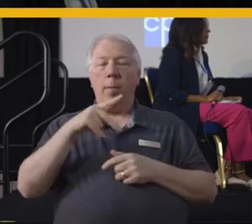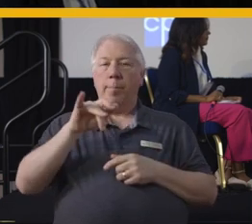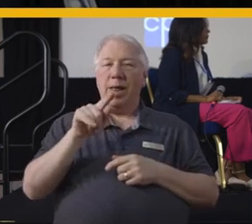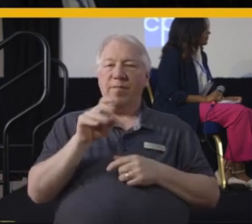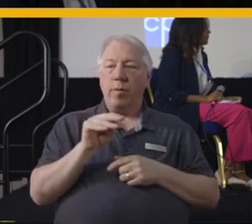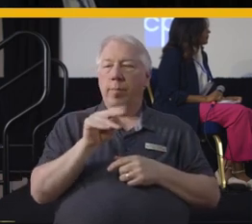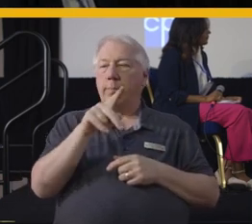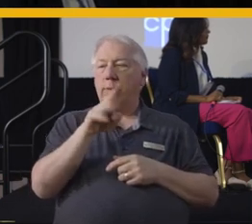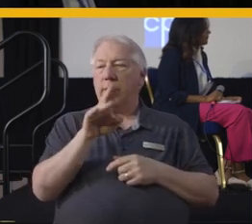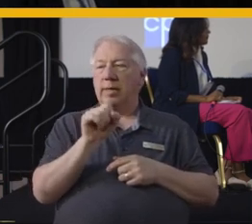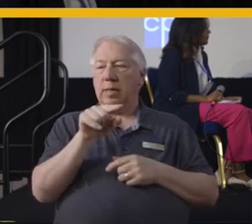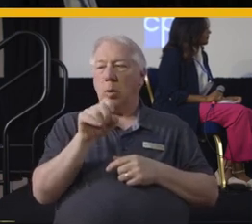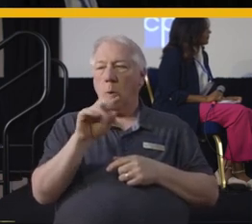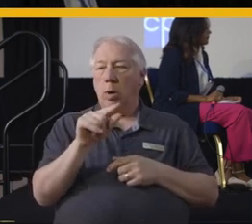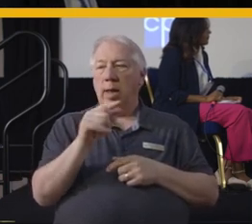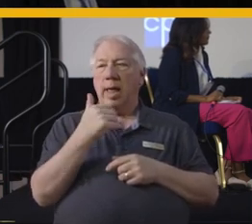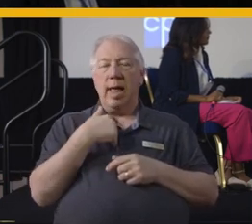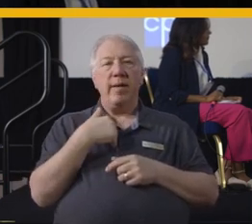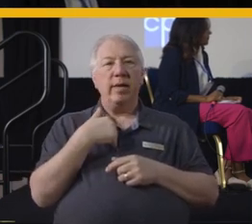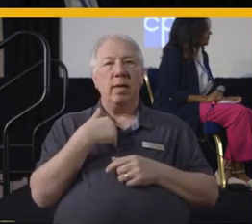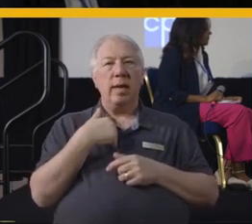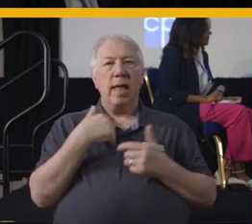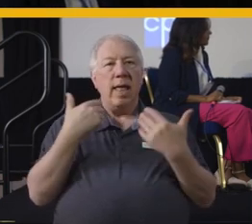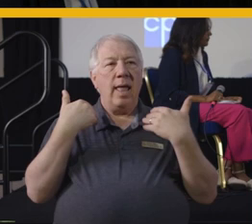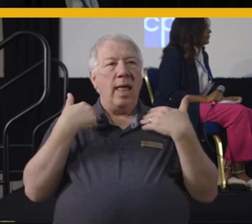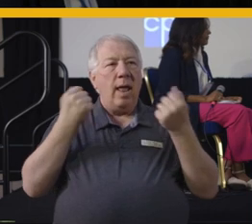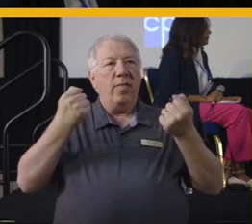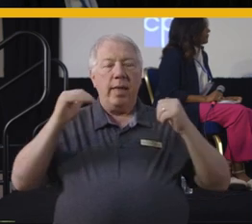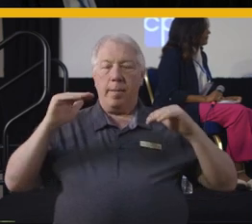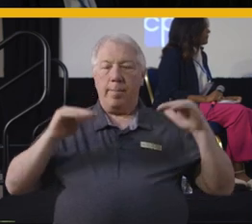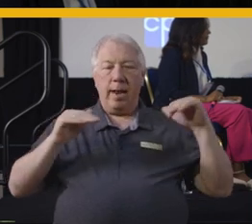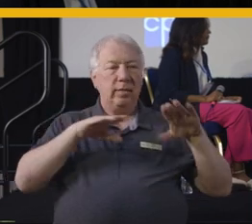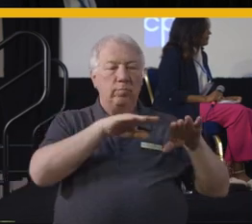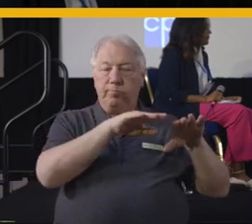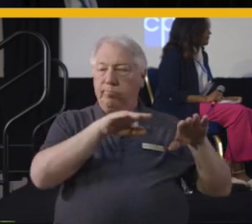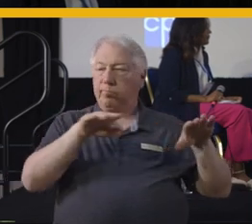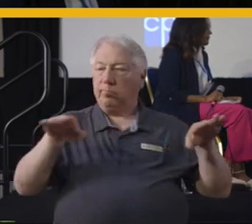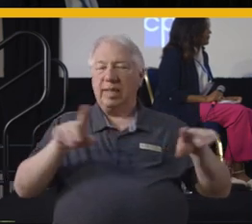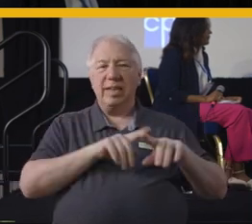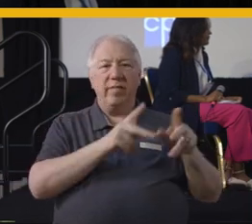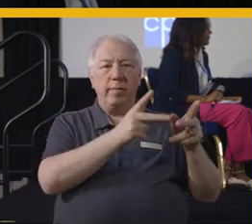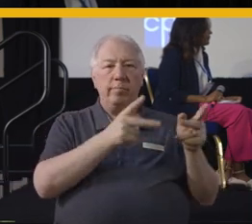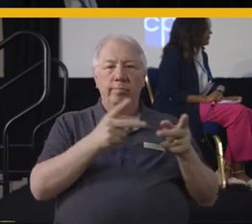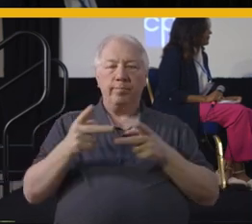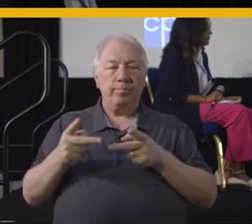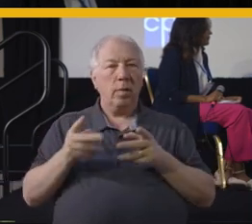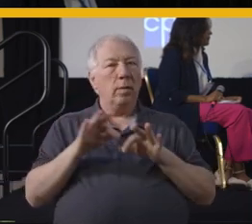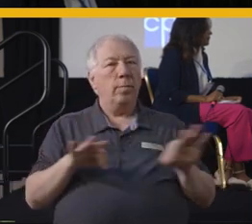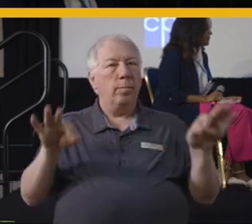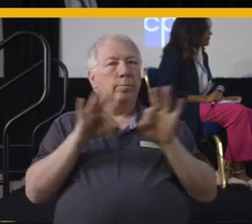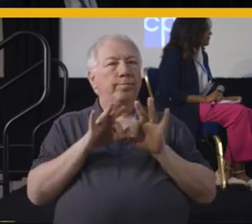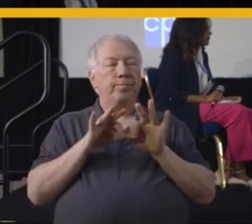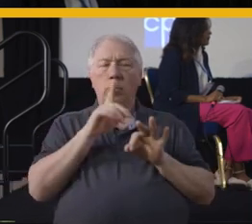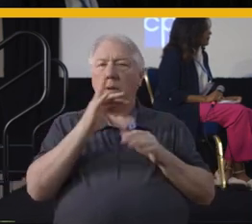app, pbs.org, because having that, you know, healthy balance across a lot of different platforms is so important. So that's a project